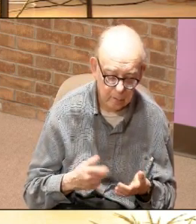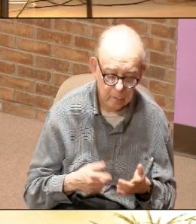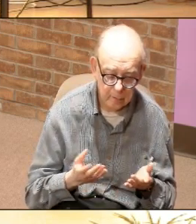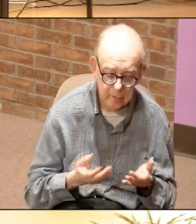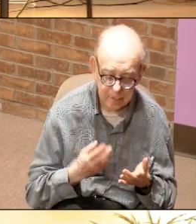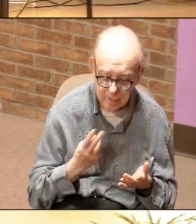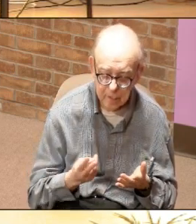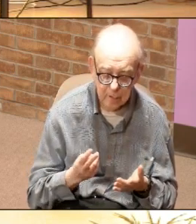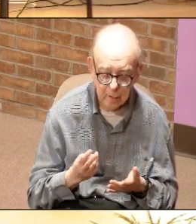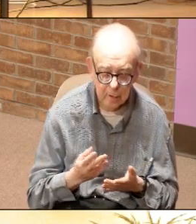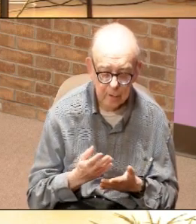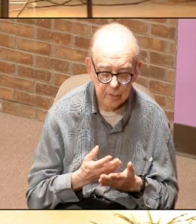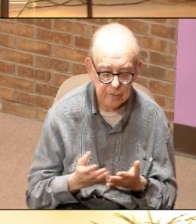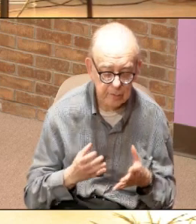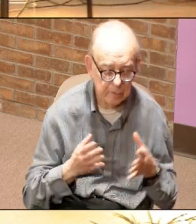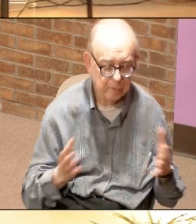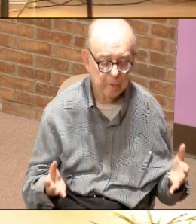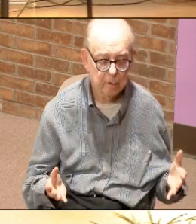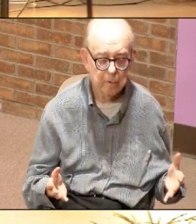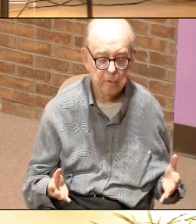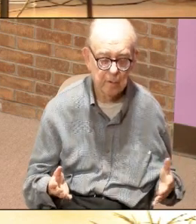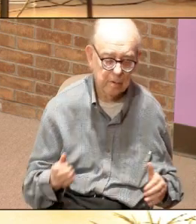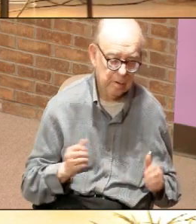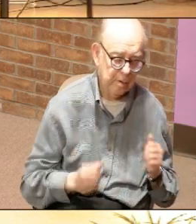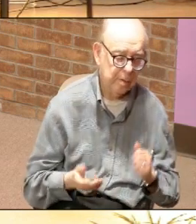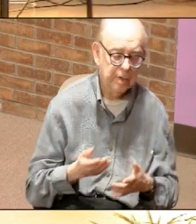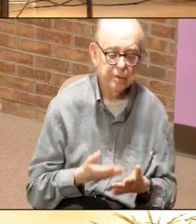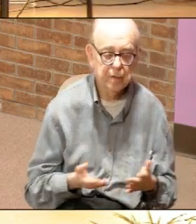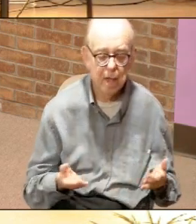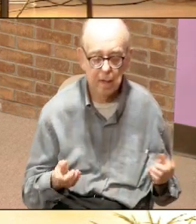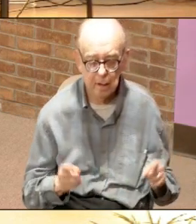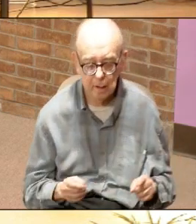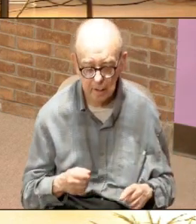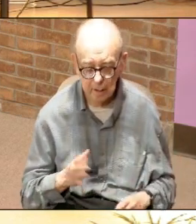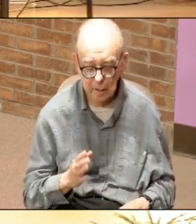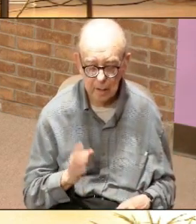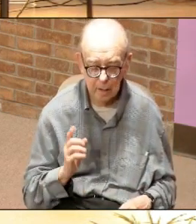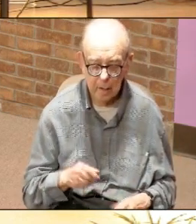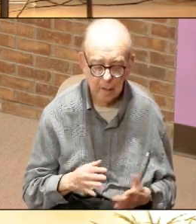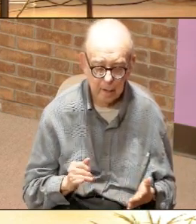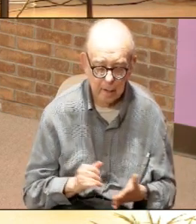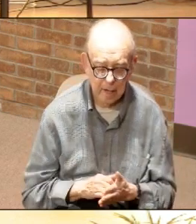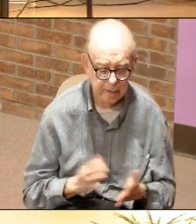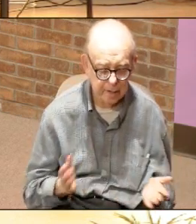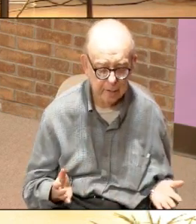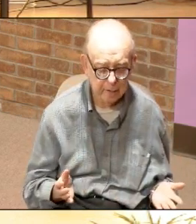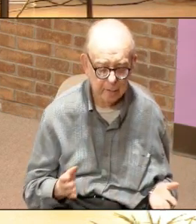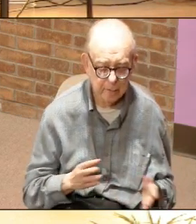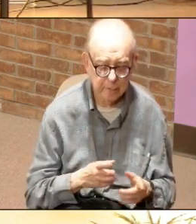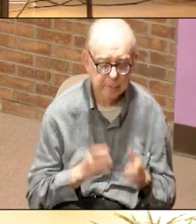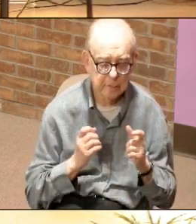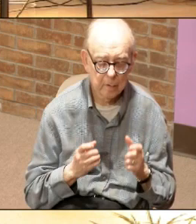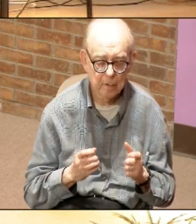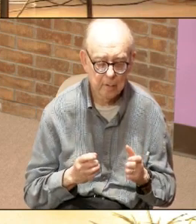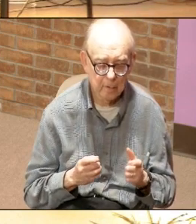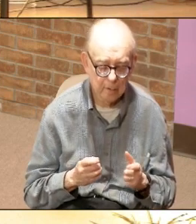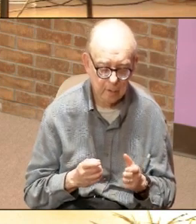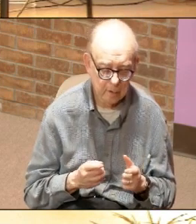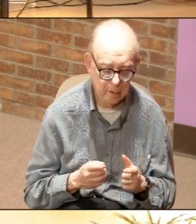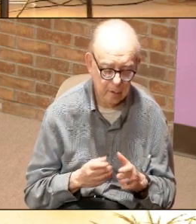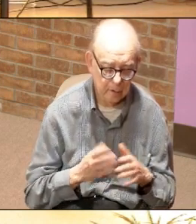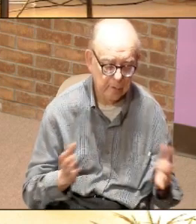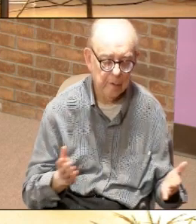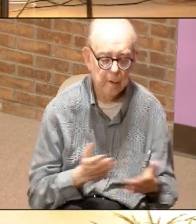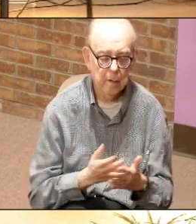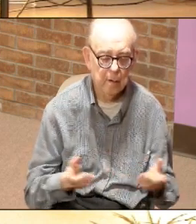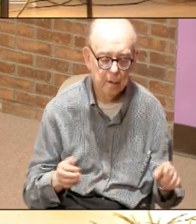for is something huge and dramatic to happen. God, I need this. And all of a sudden, this big